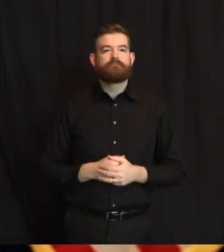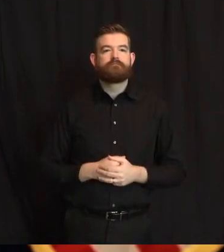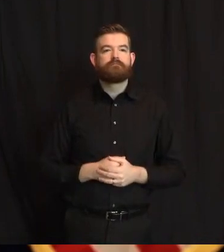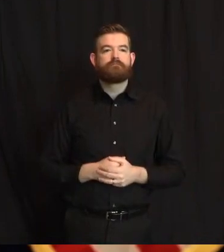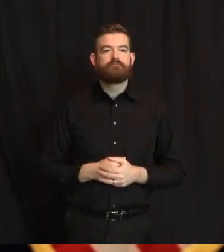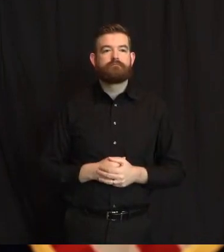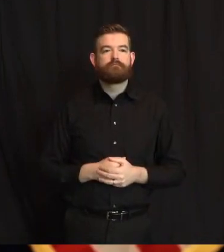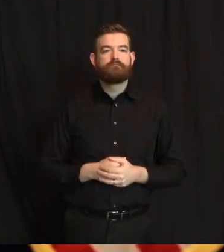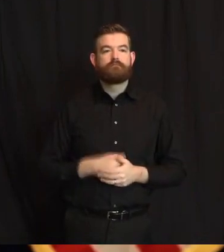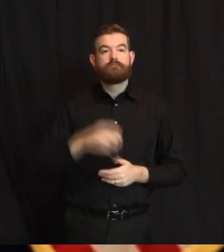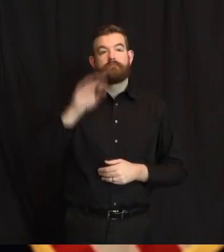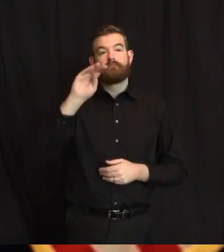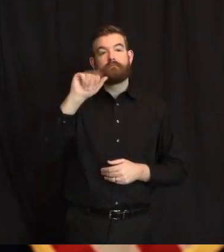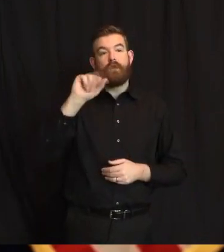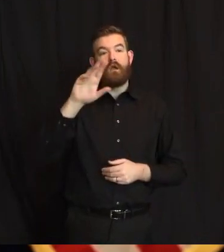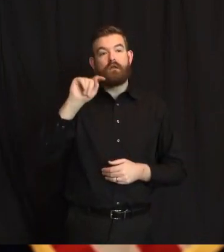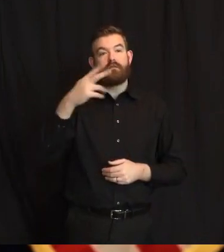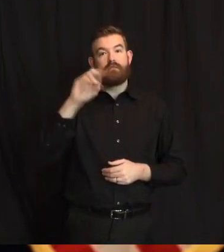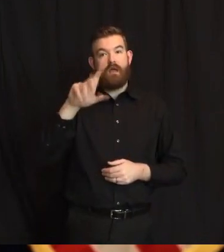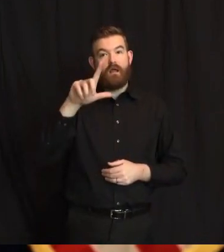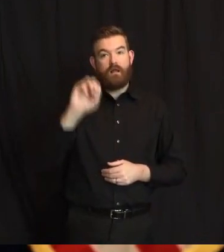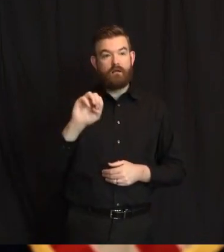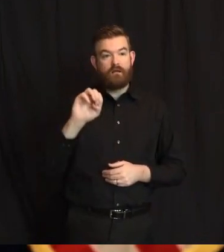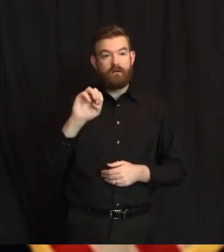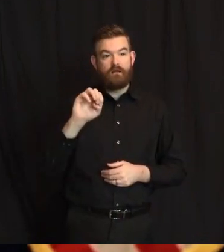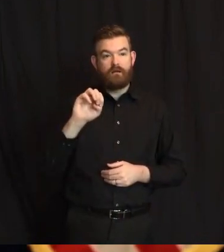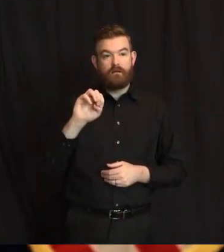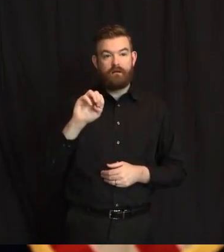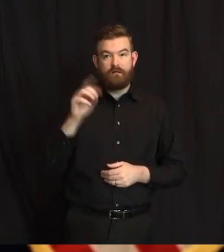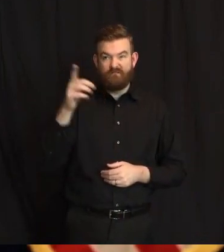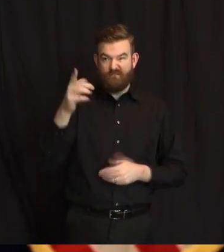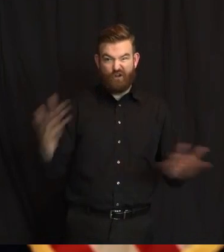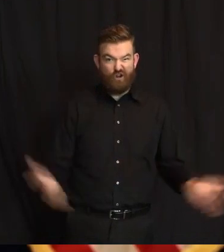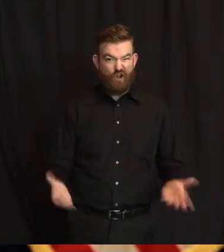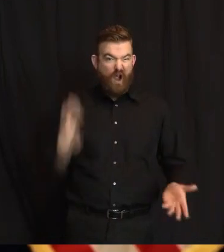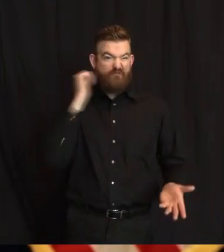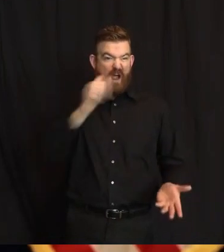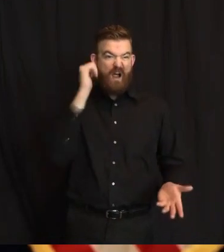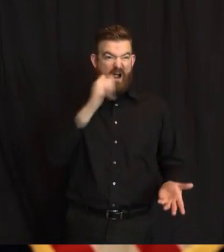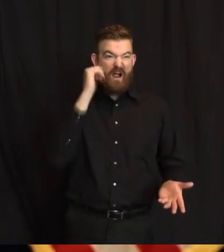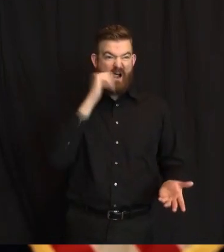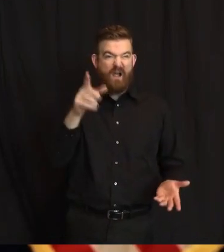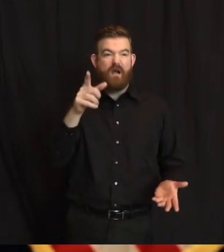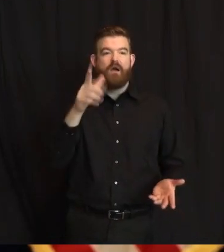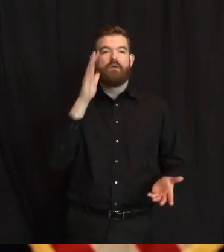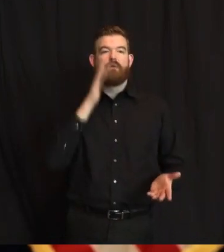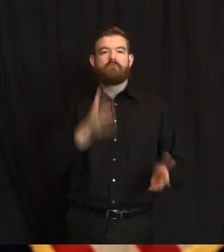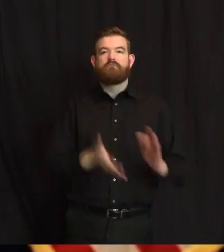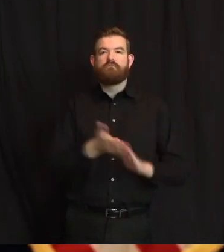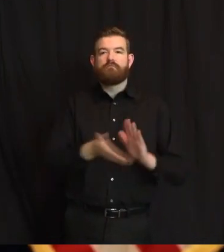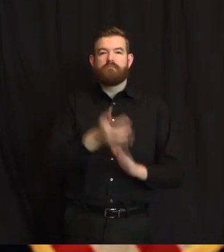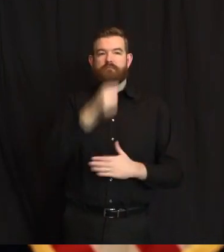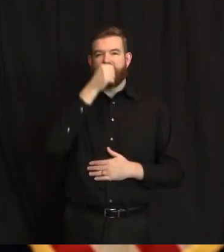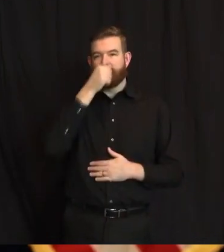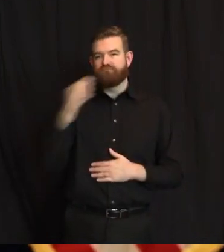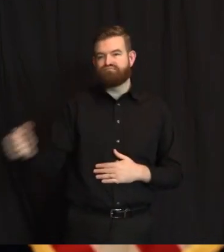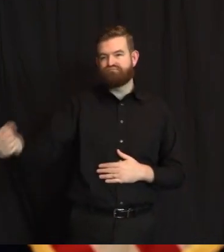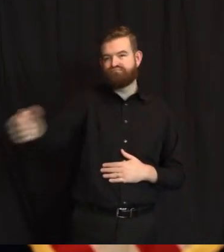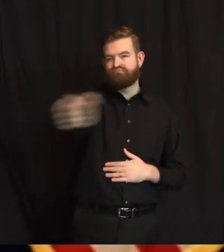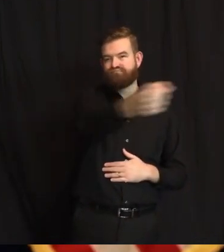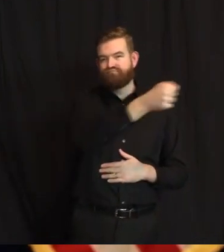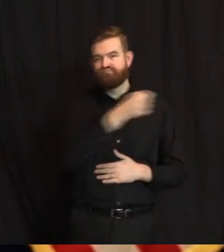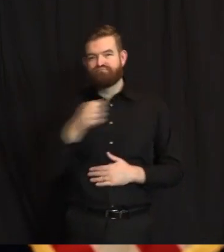Brian goes, Brian, you're up, and I'm going to sweep from stage right to stage left, and we're going to do this. Let's keep it rolling. Just to say, unless Mahan corrects me,